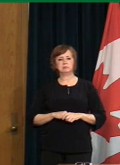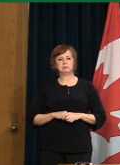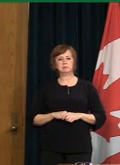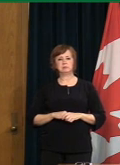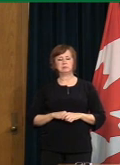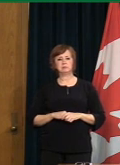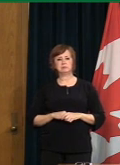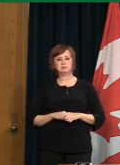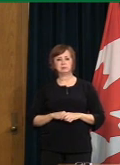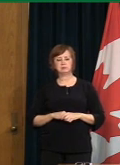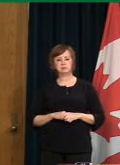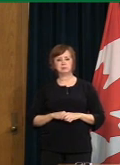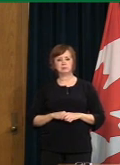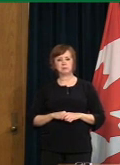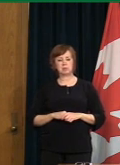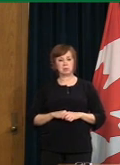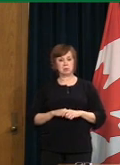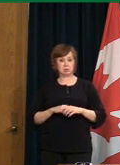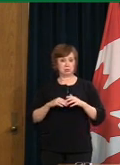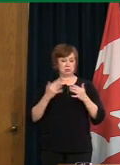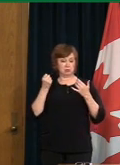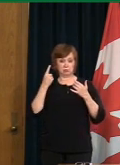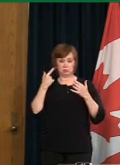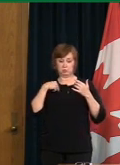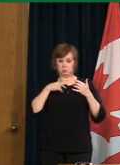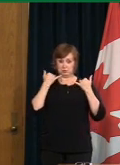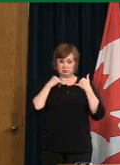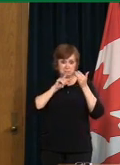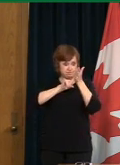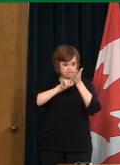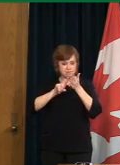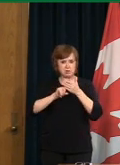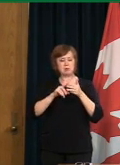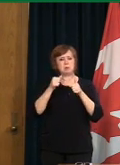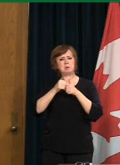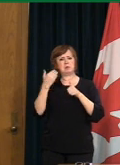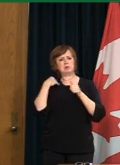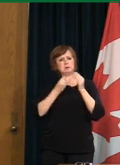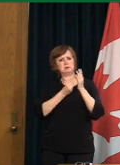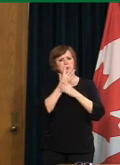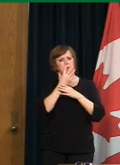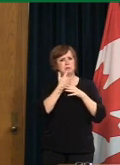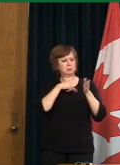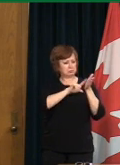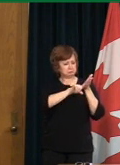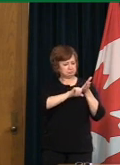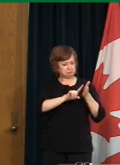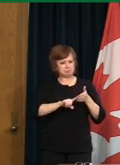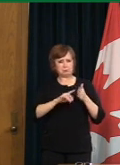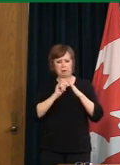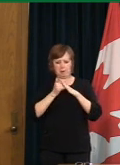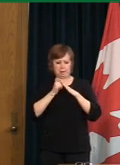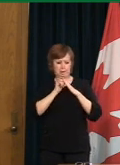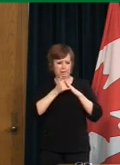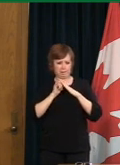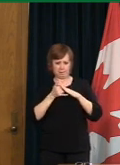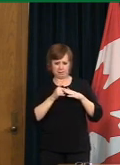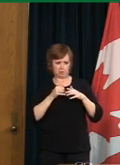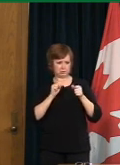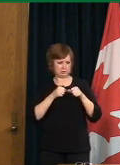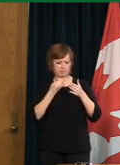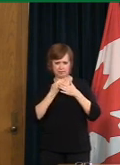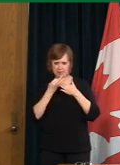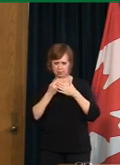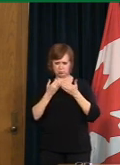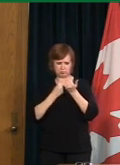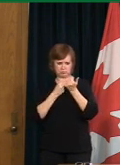we are looking at, is there a way, in a similar fashion as to last spring, is there a way for us to look at supporting